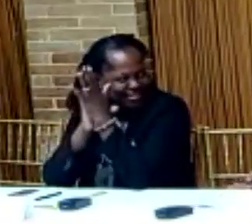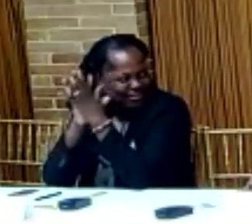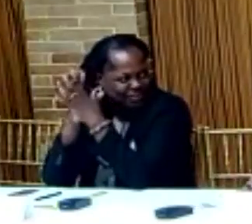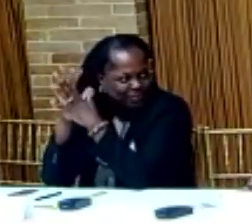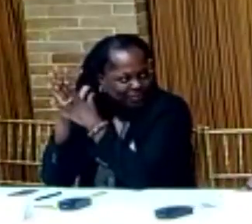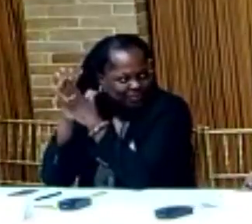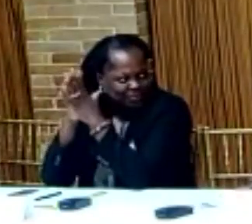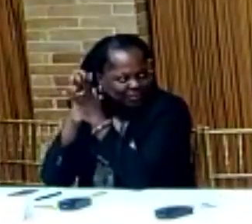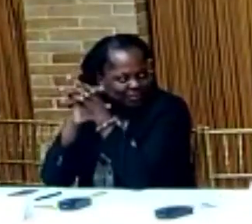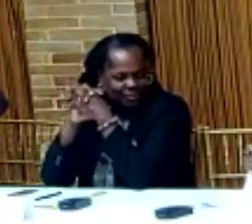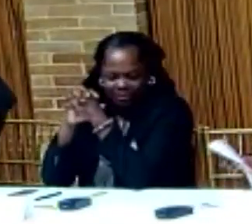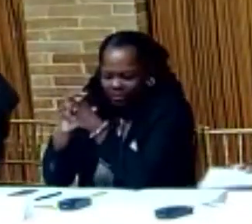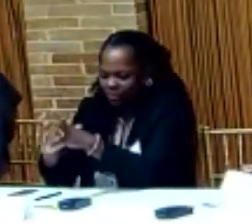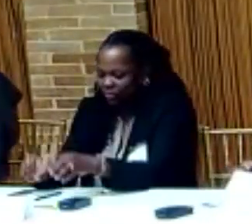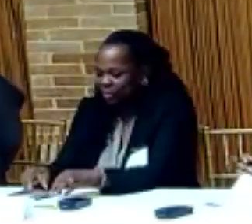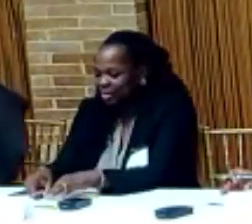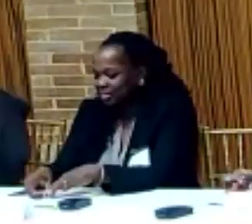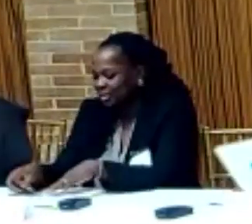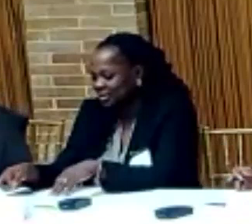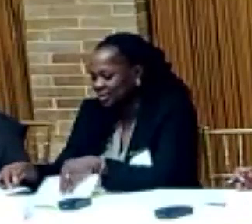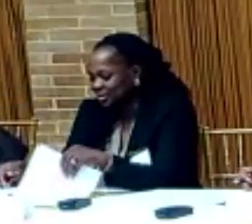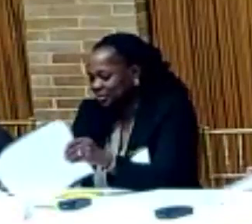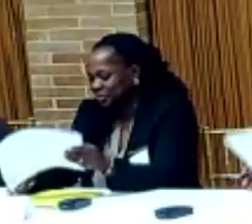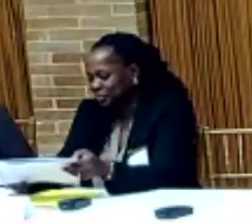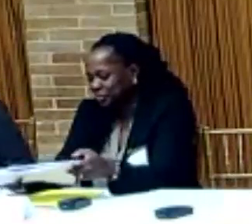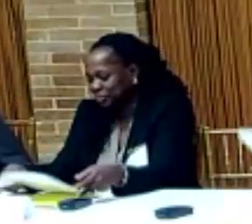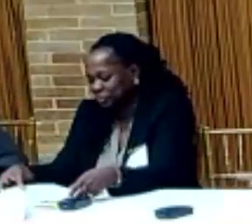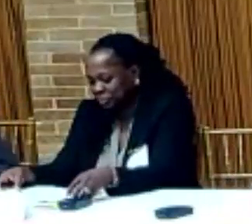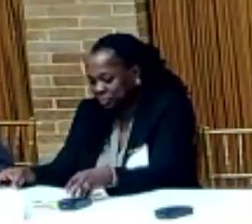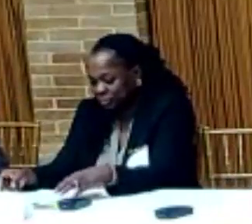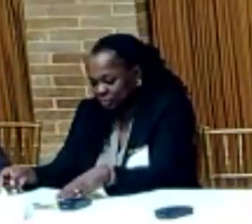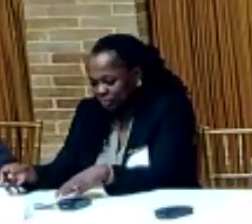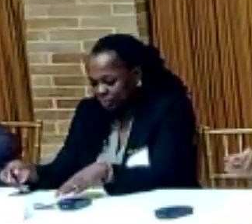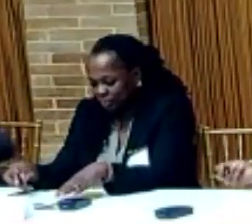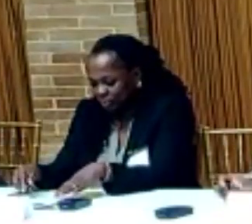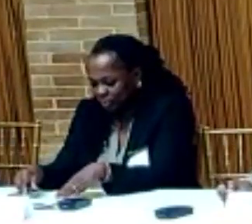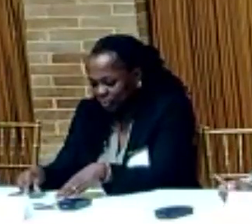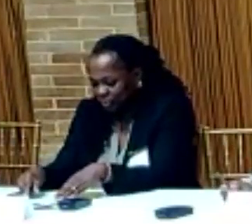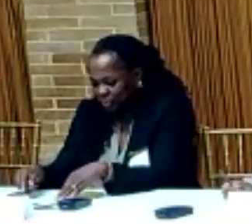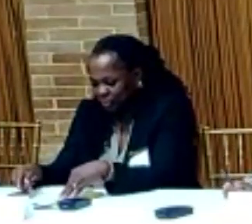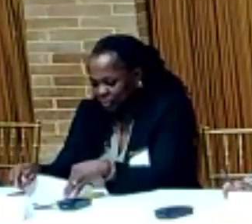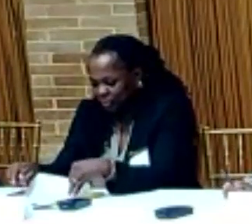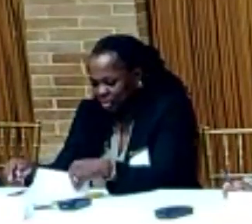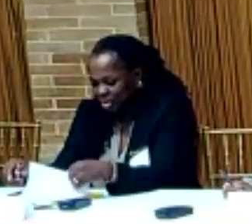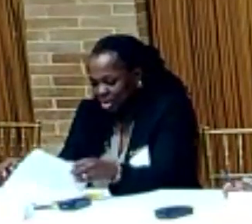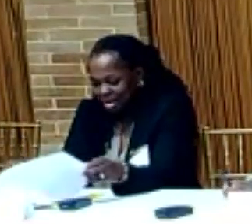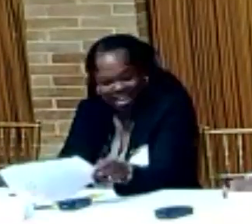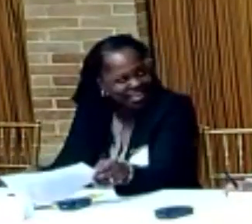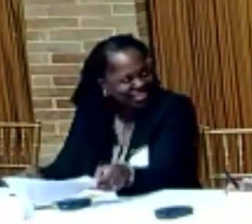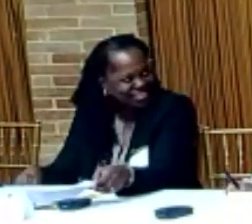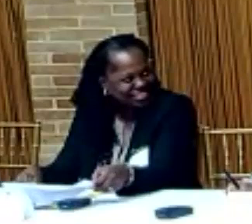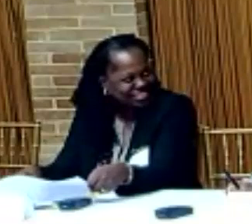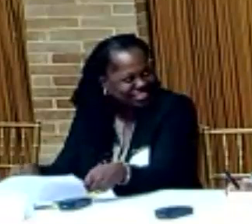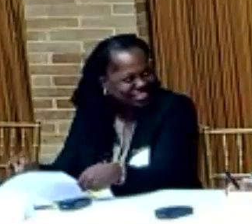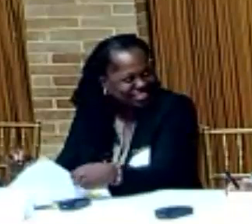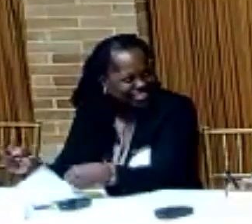you thank you Miss F we still have a few minutes left does that anybody have any questions for our panelist okay I'm coming